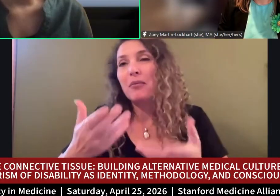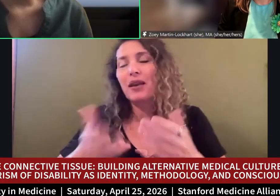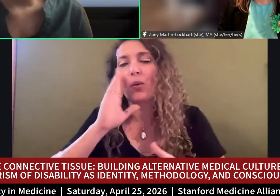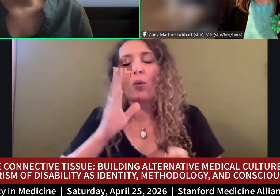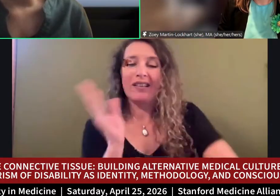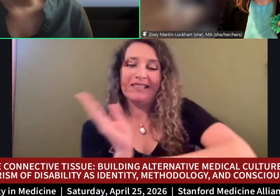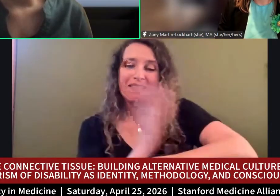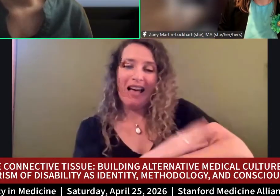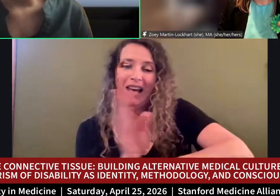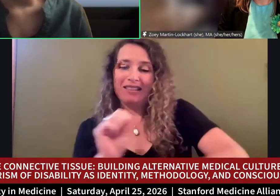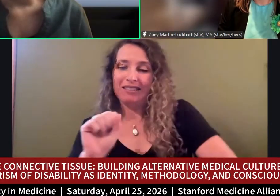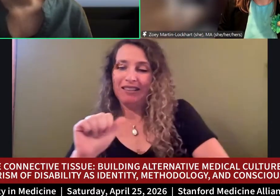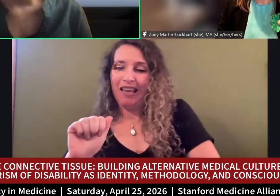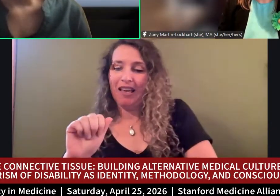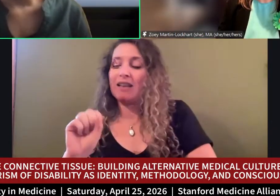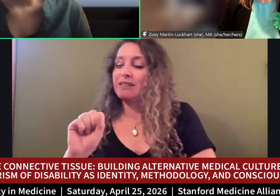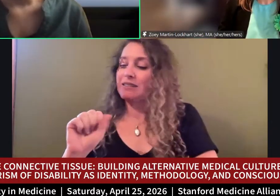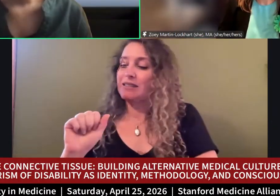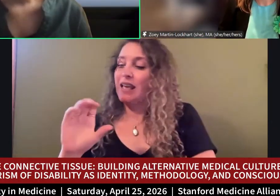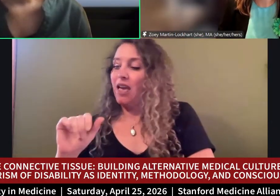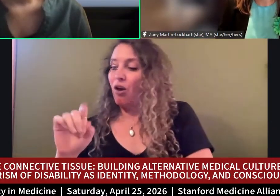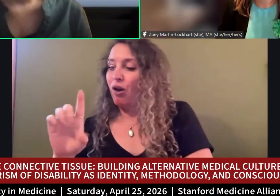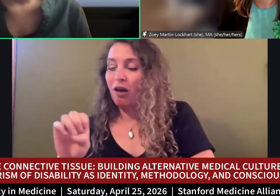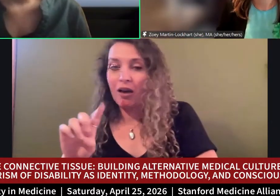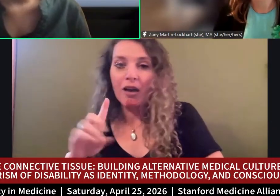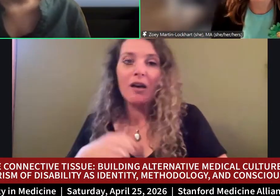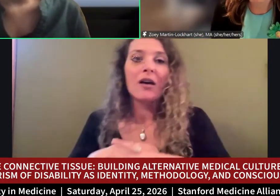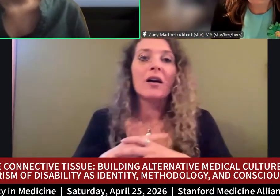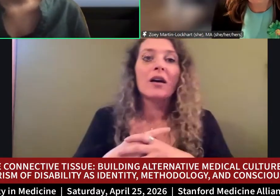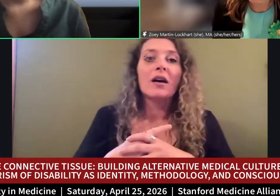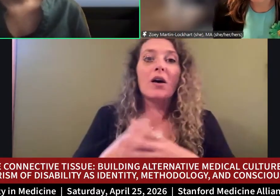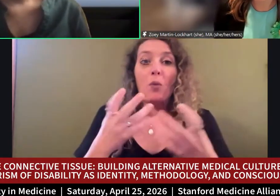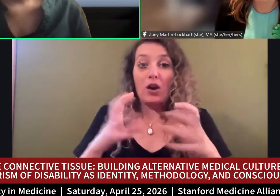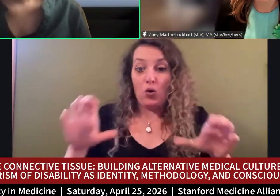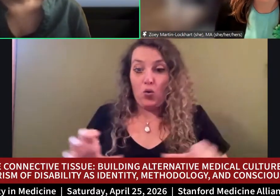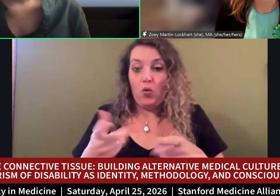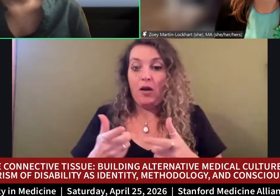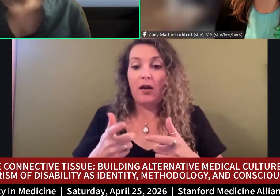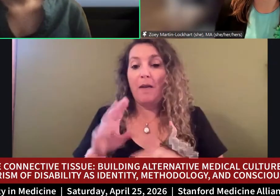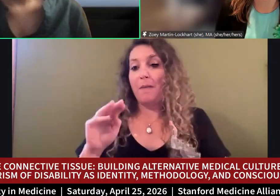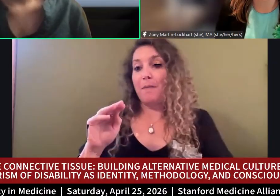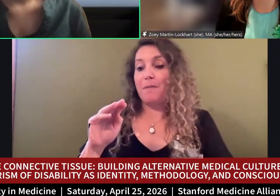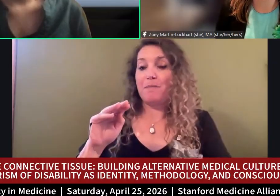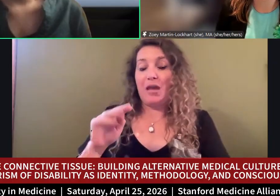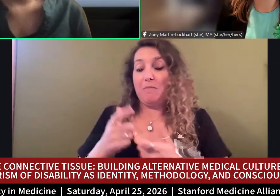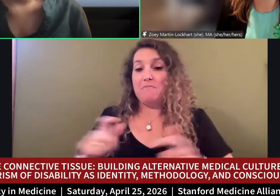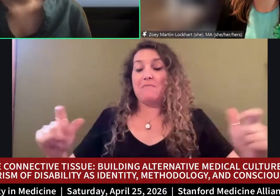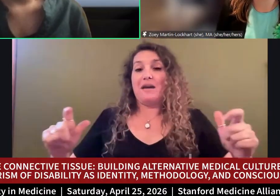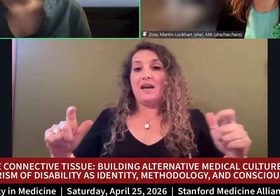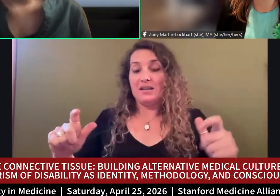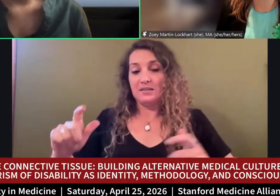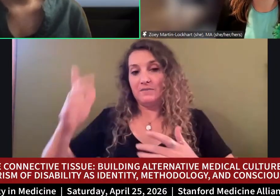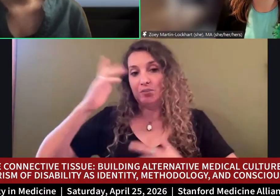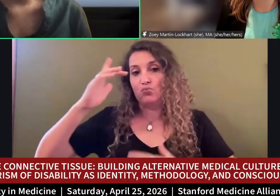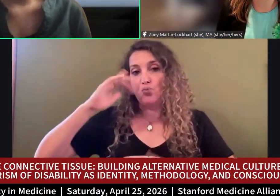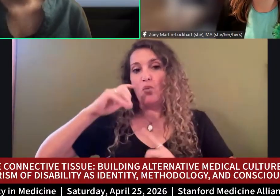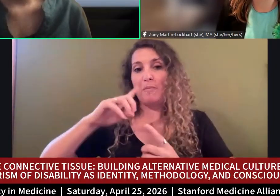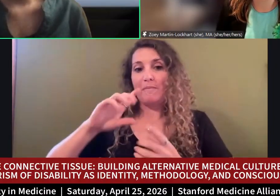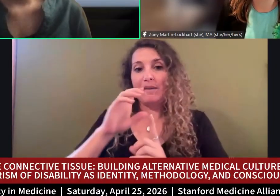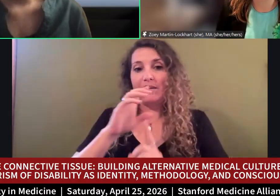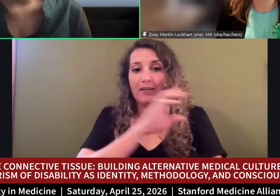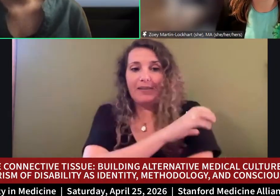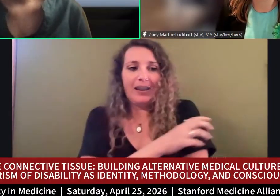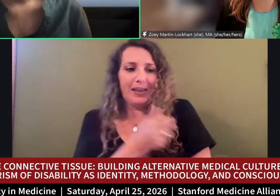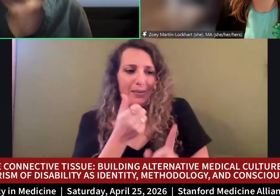mast cell activation syndrome clinic, and he himself, I think, either had the